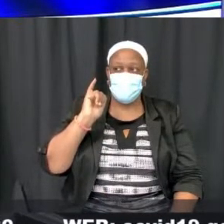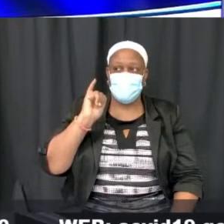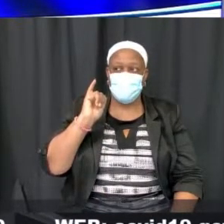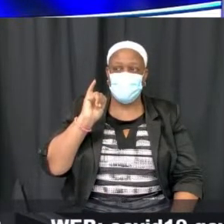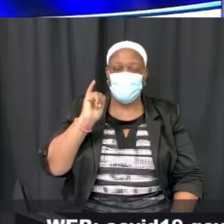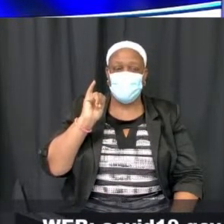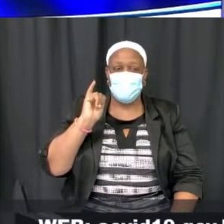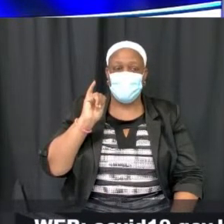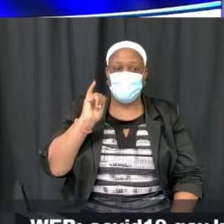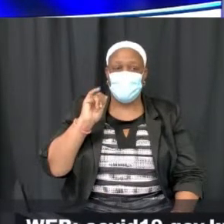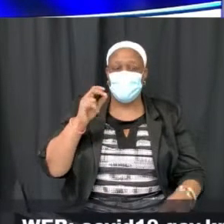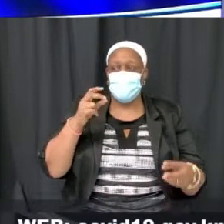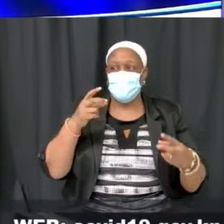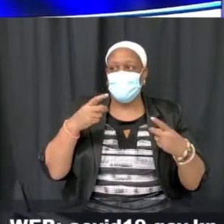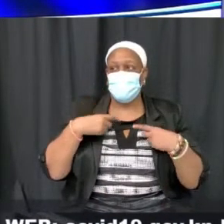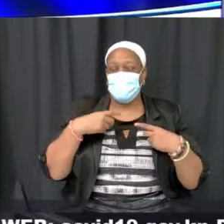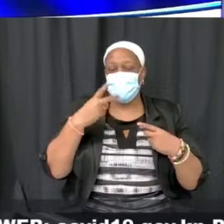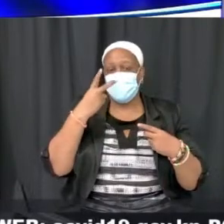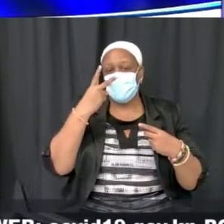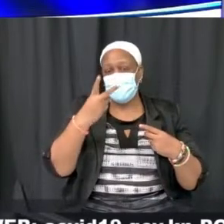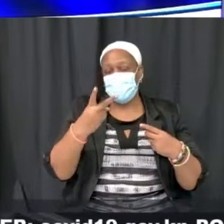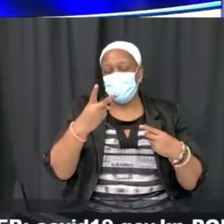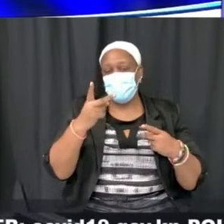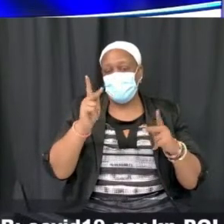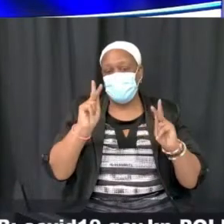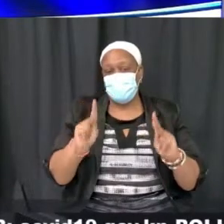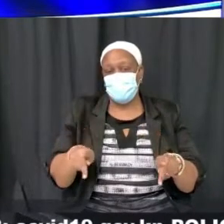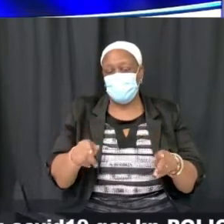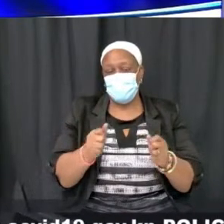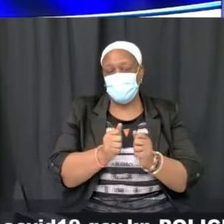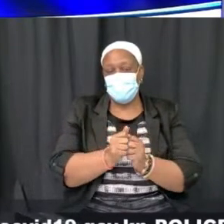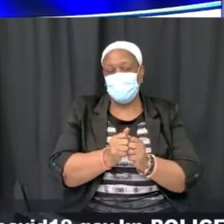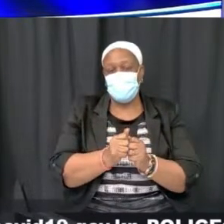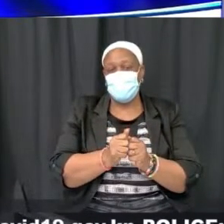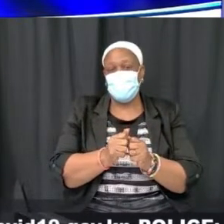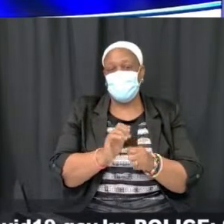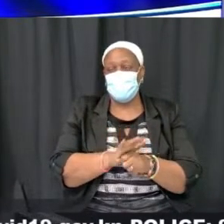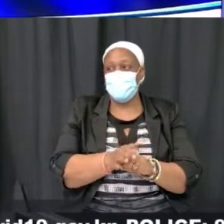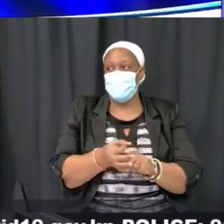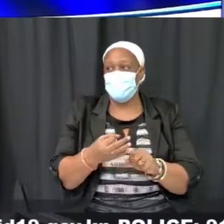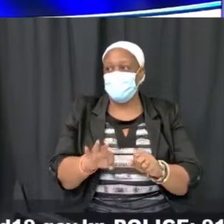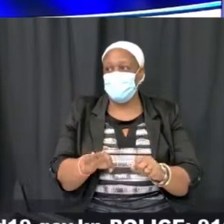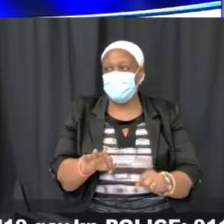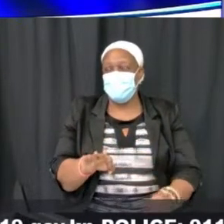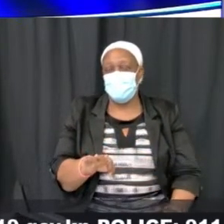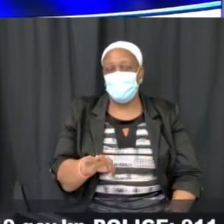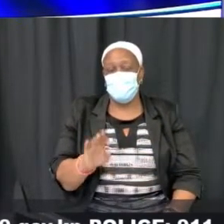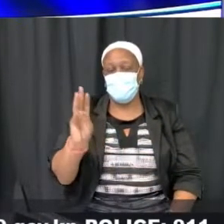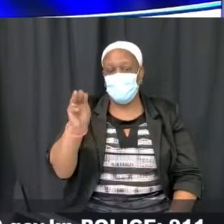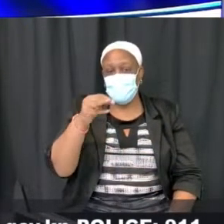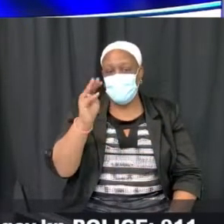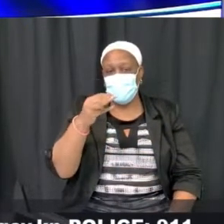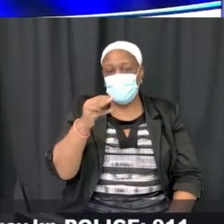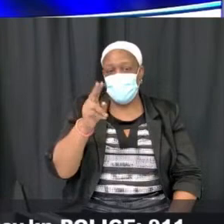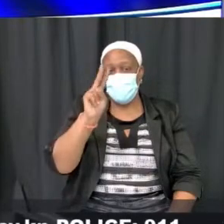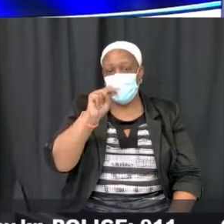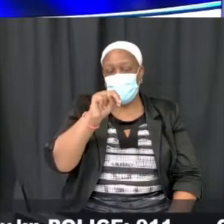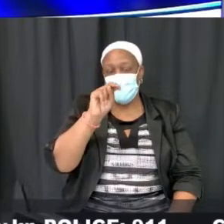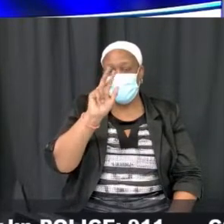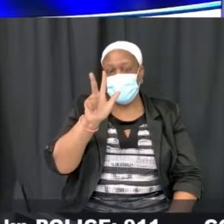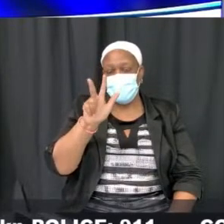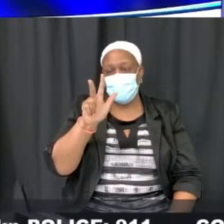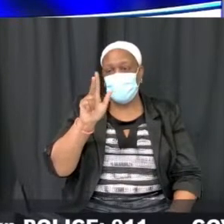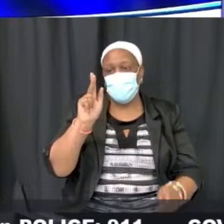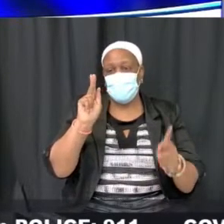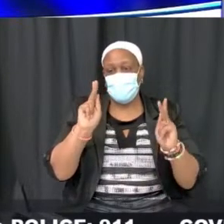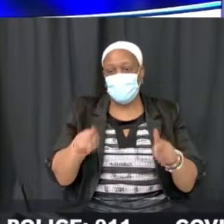our tally. That's yesterday, Tuesday. On Monday, we added 23 positive